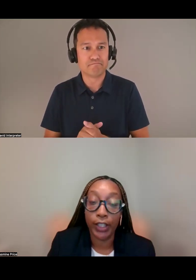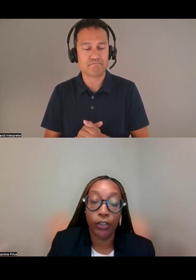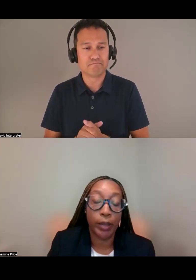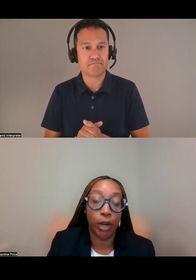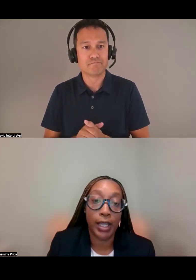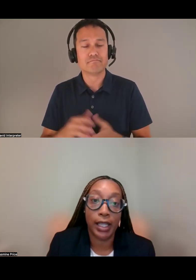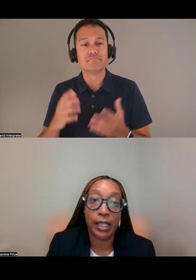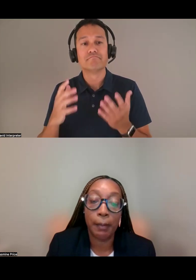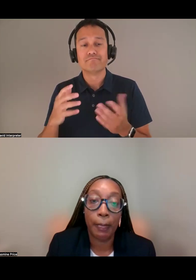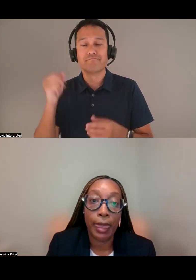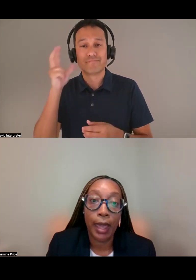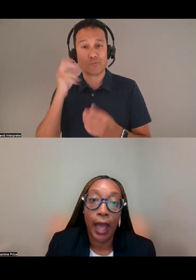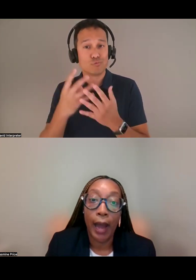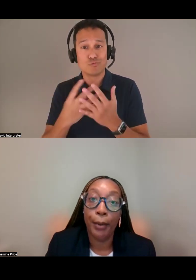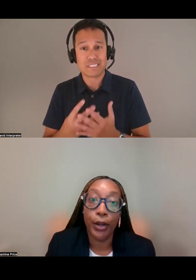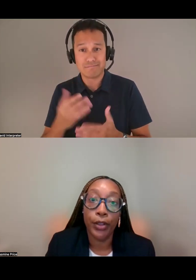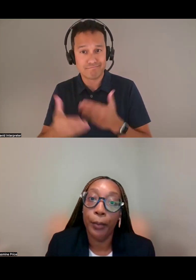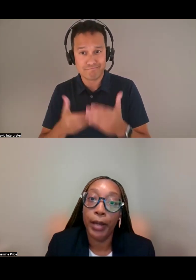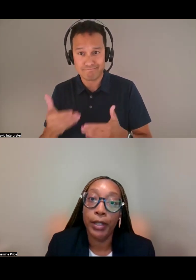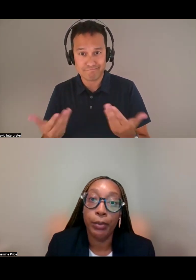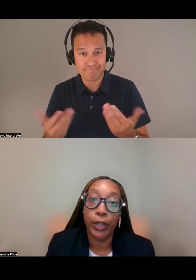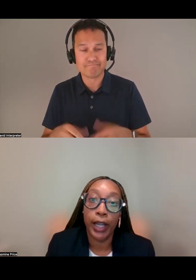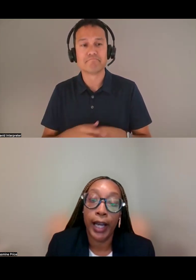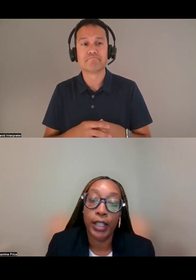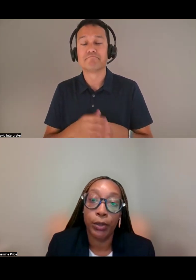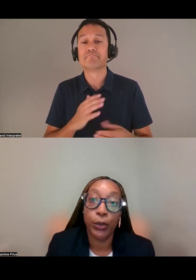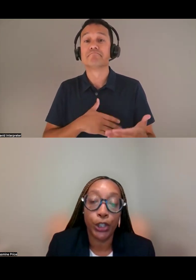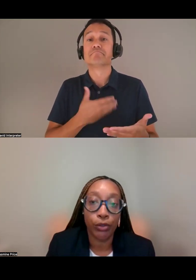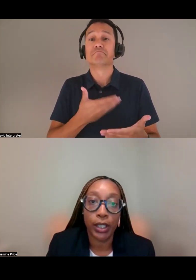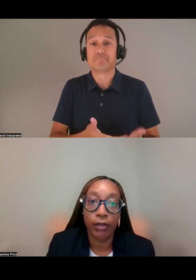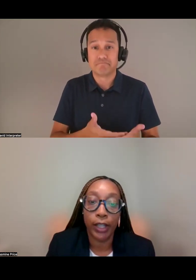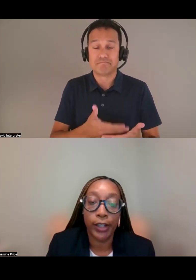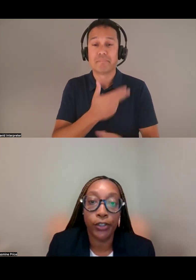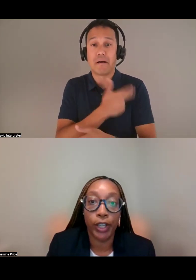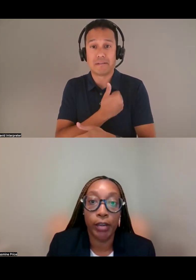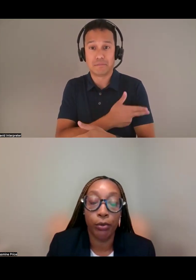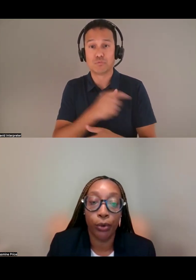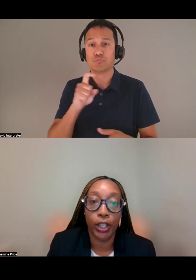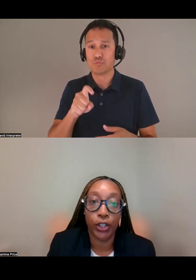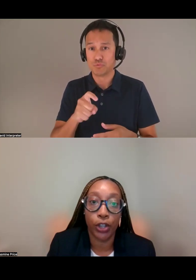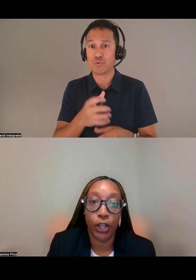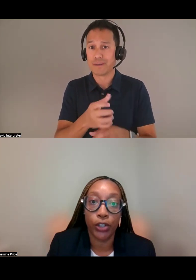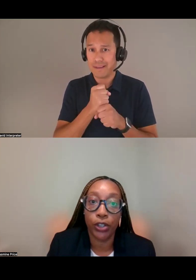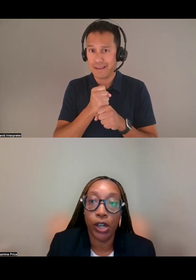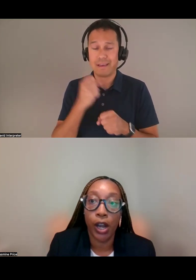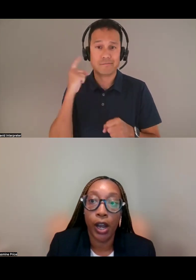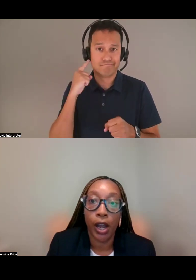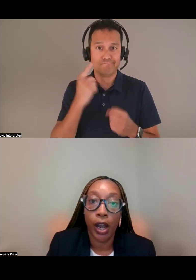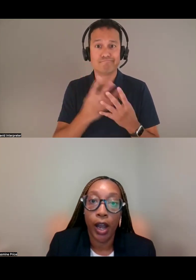The hearing screening process. At birth, babies born in a hospital should receive a hearing screening before